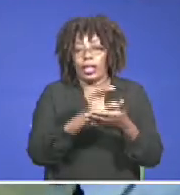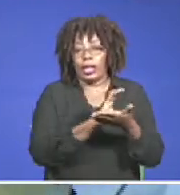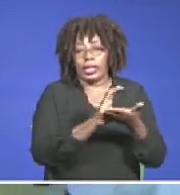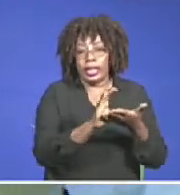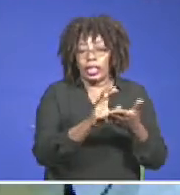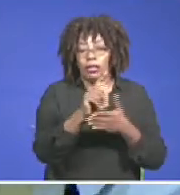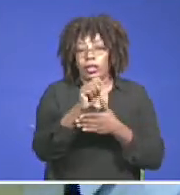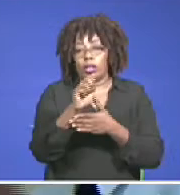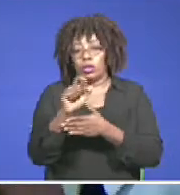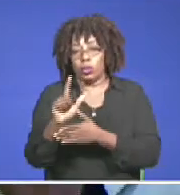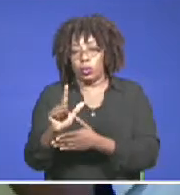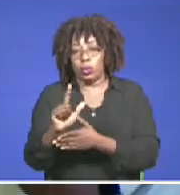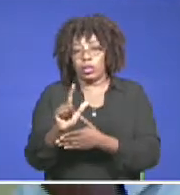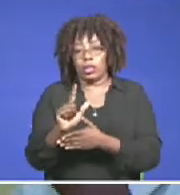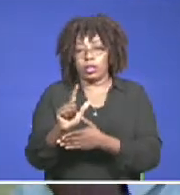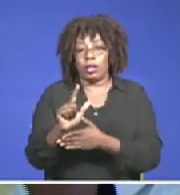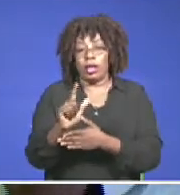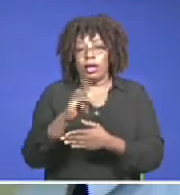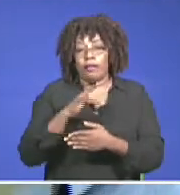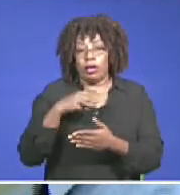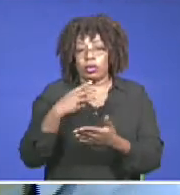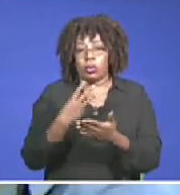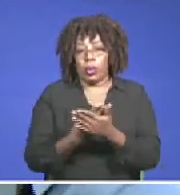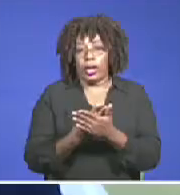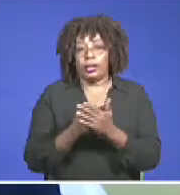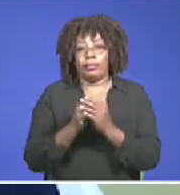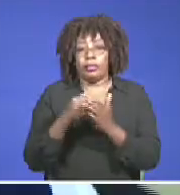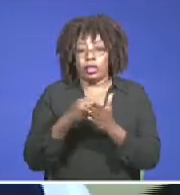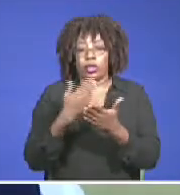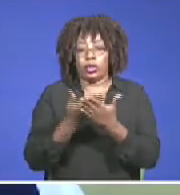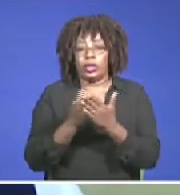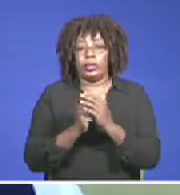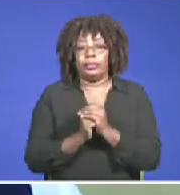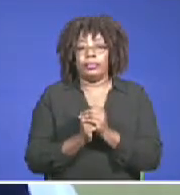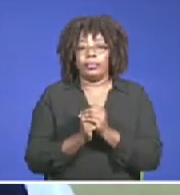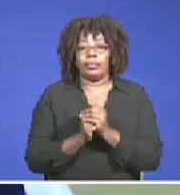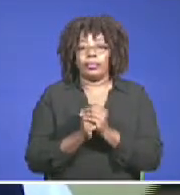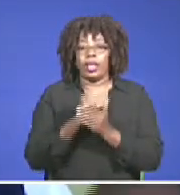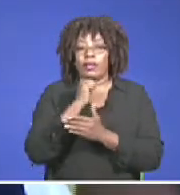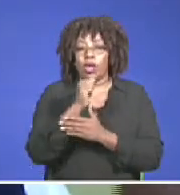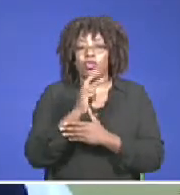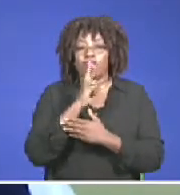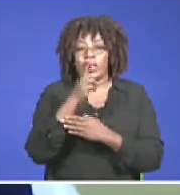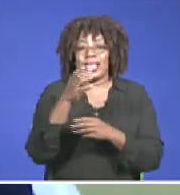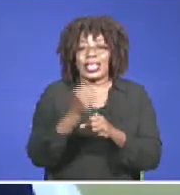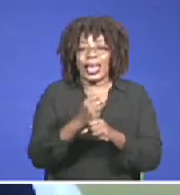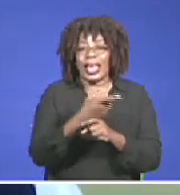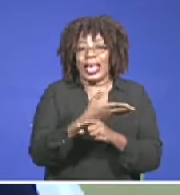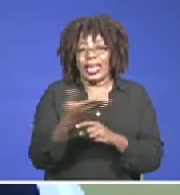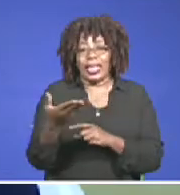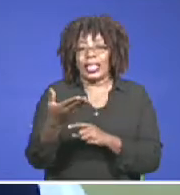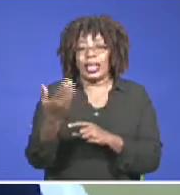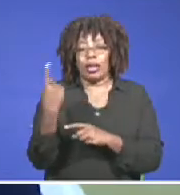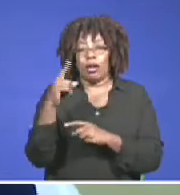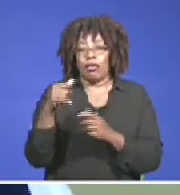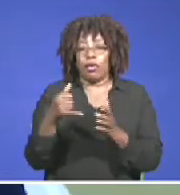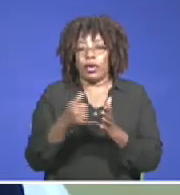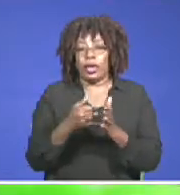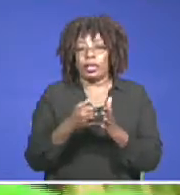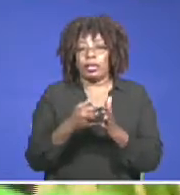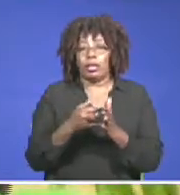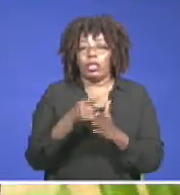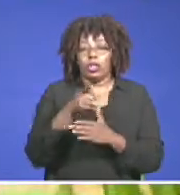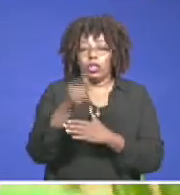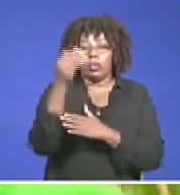the tools. It felt very well, and it's good. If you didn't really get anything for it, at least